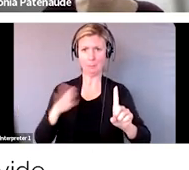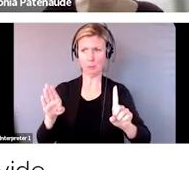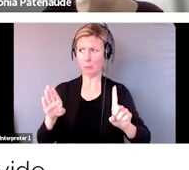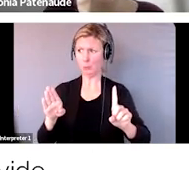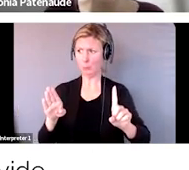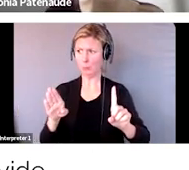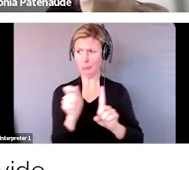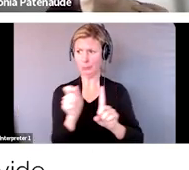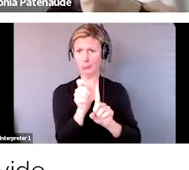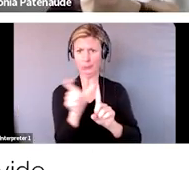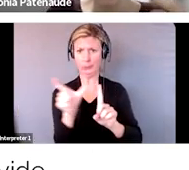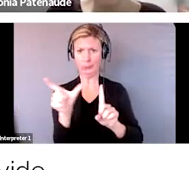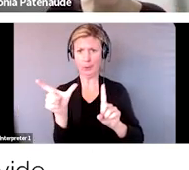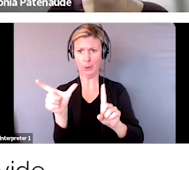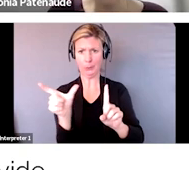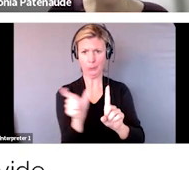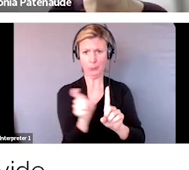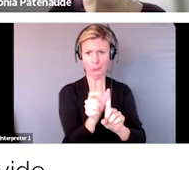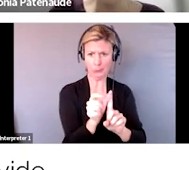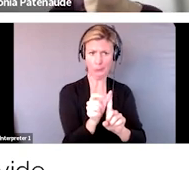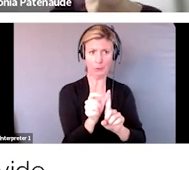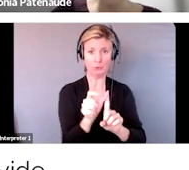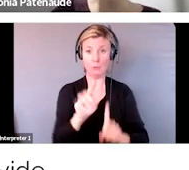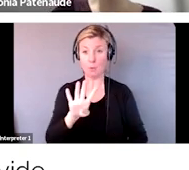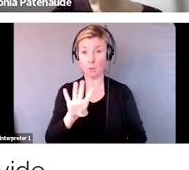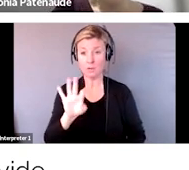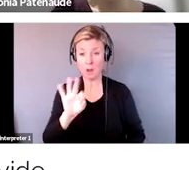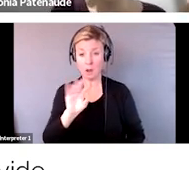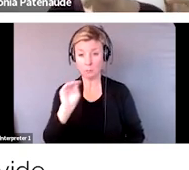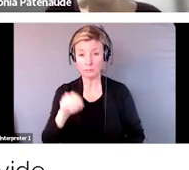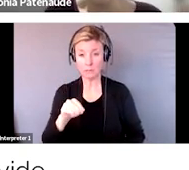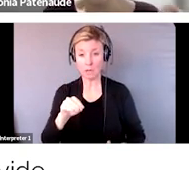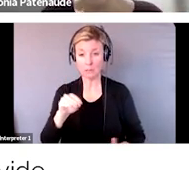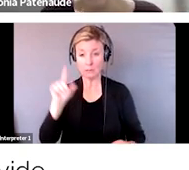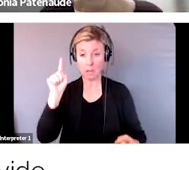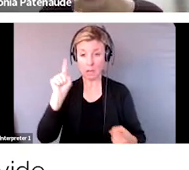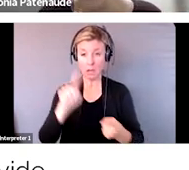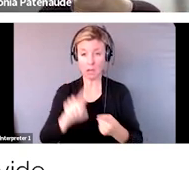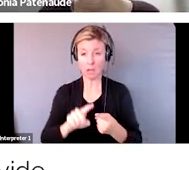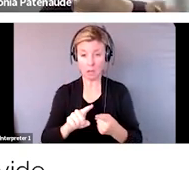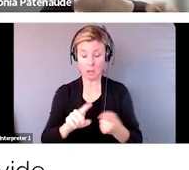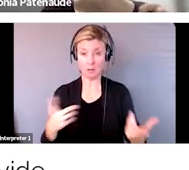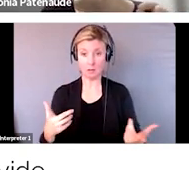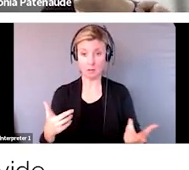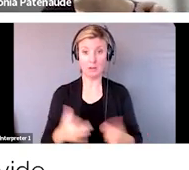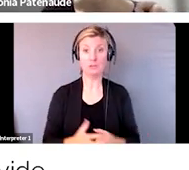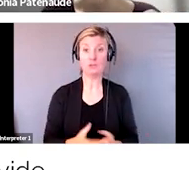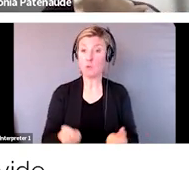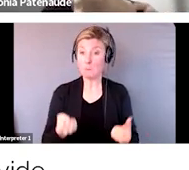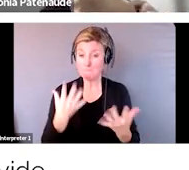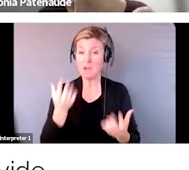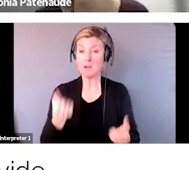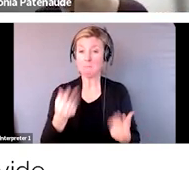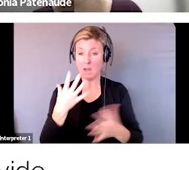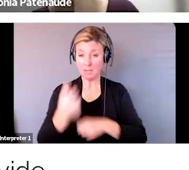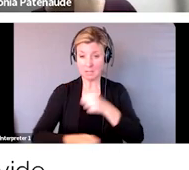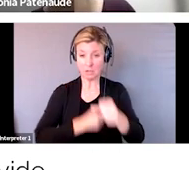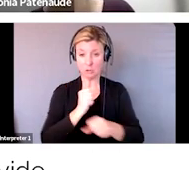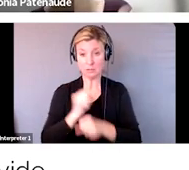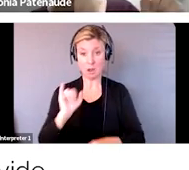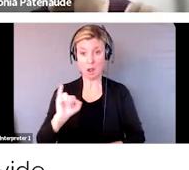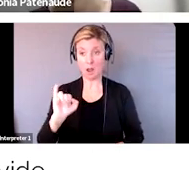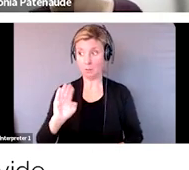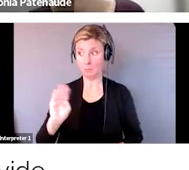happened here? Well, what IBM did for 29 years, IBM held the #1 spot for the number of issued patents in the